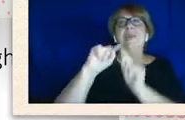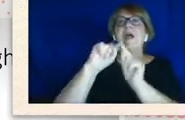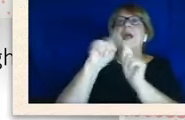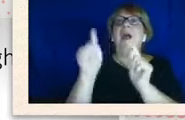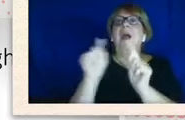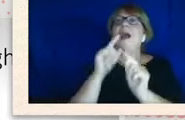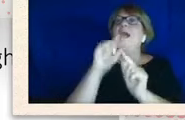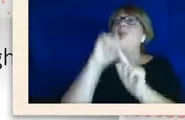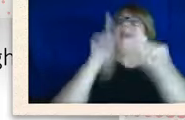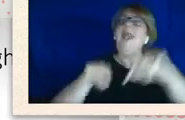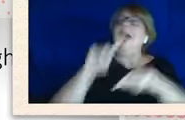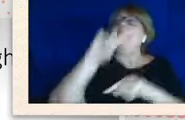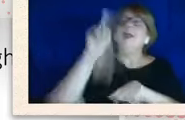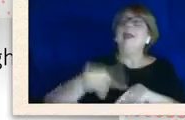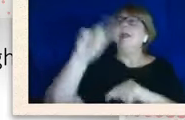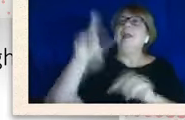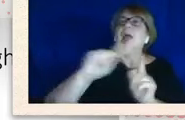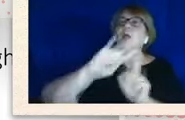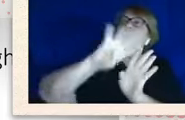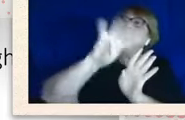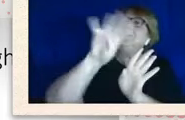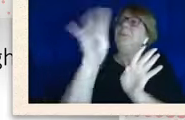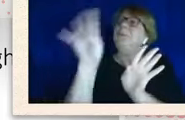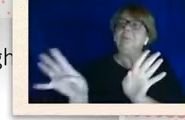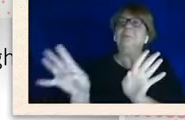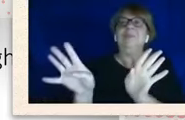is a neat depiction of why,